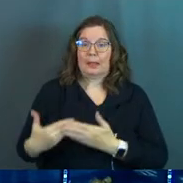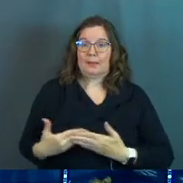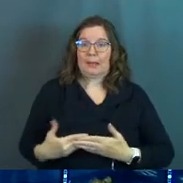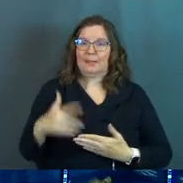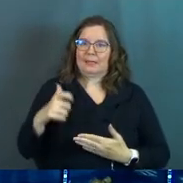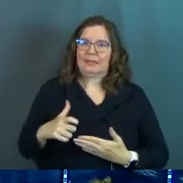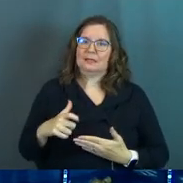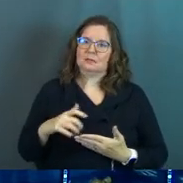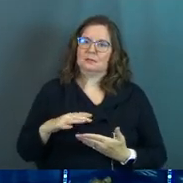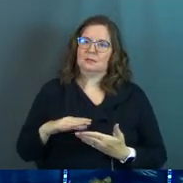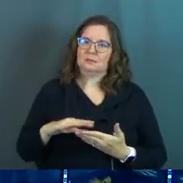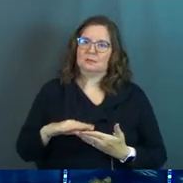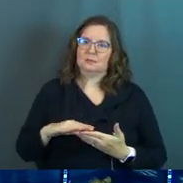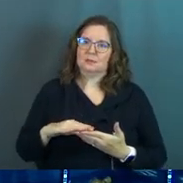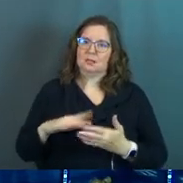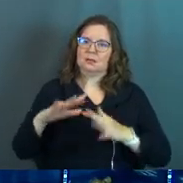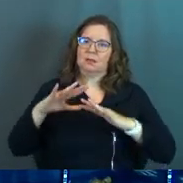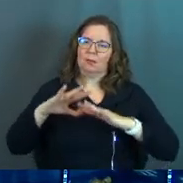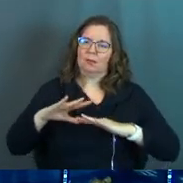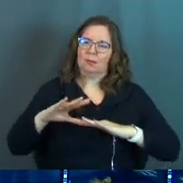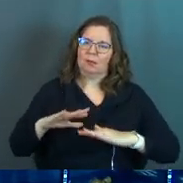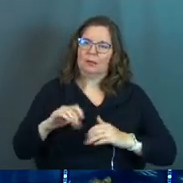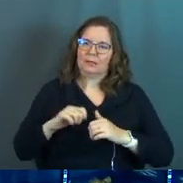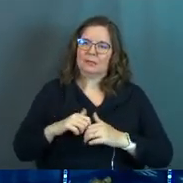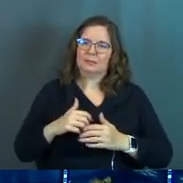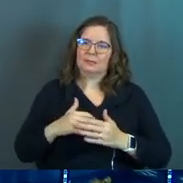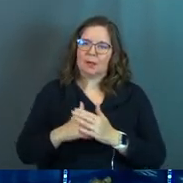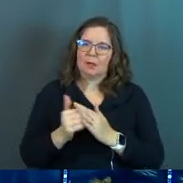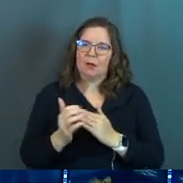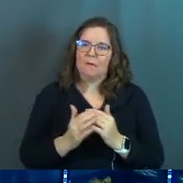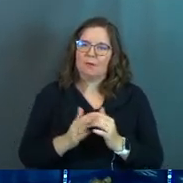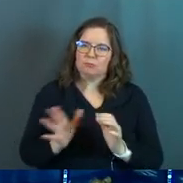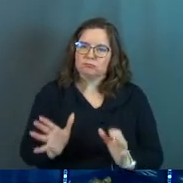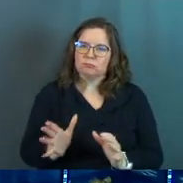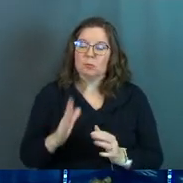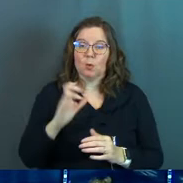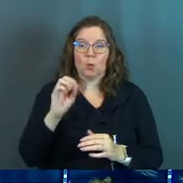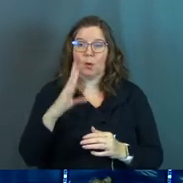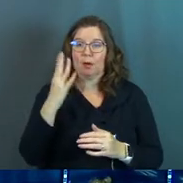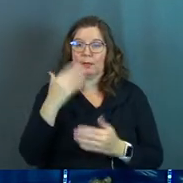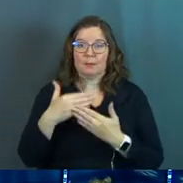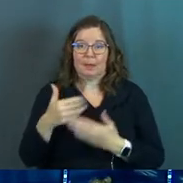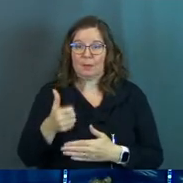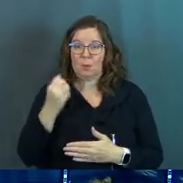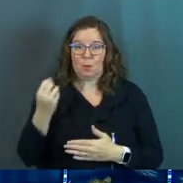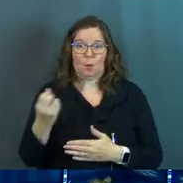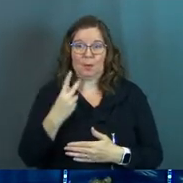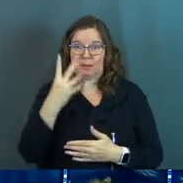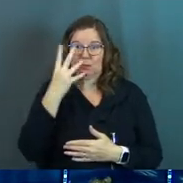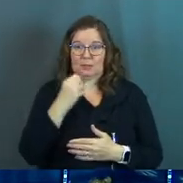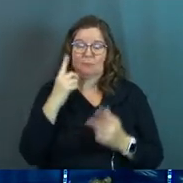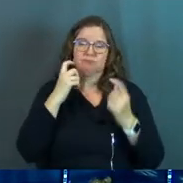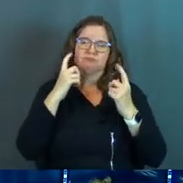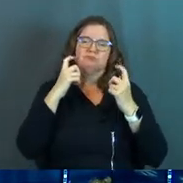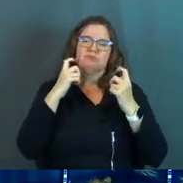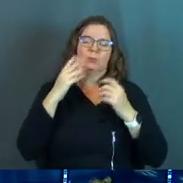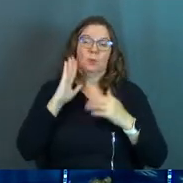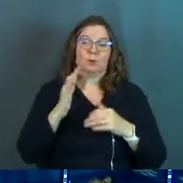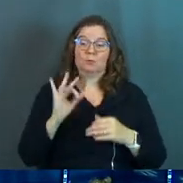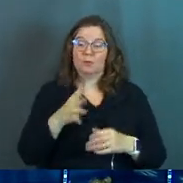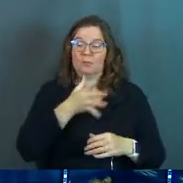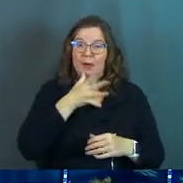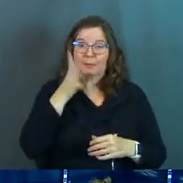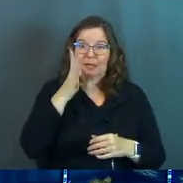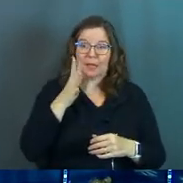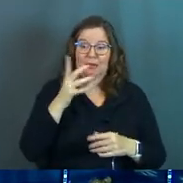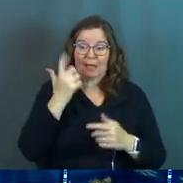baby needs to be soothed, needs to be comforted. Otherwise, the baby won't go back to sleep. And so if mom